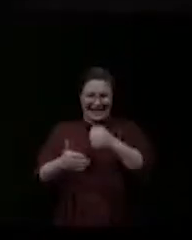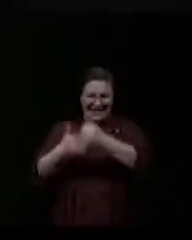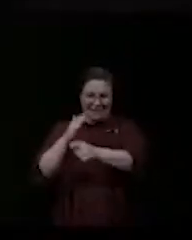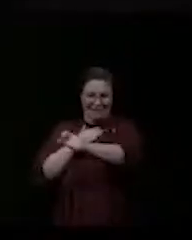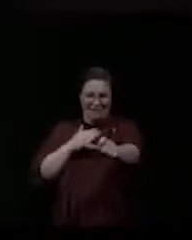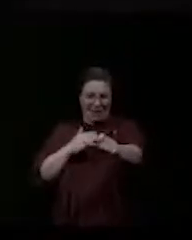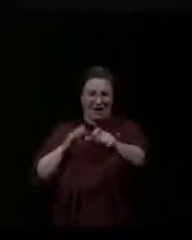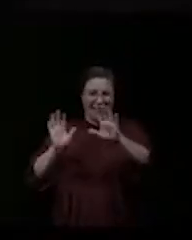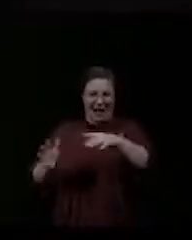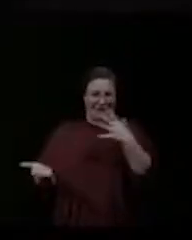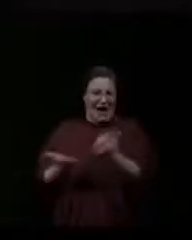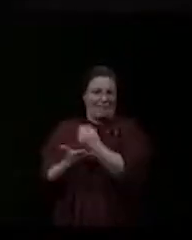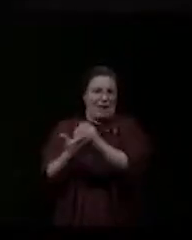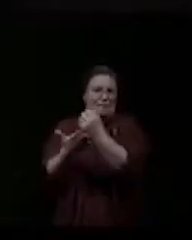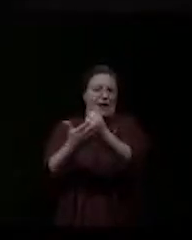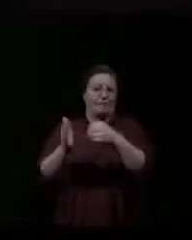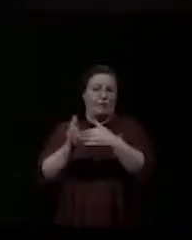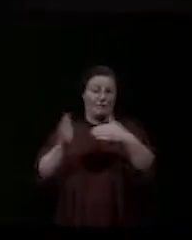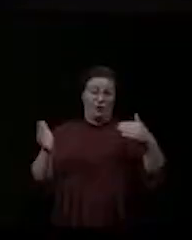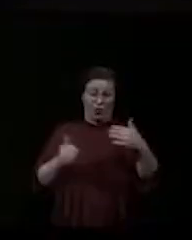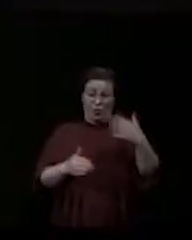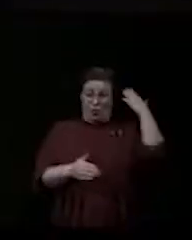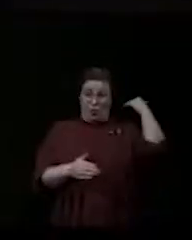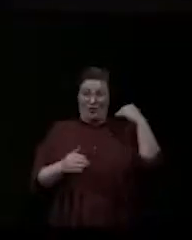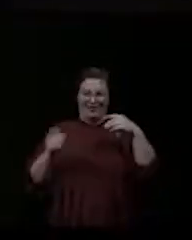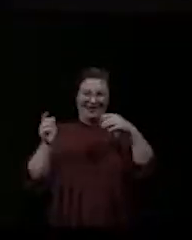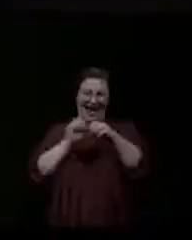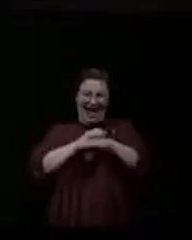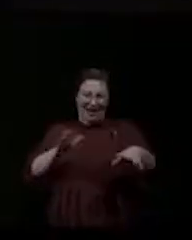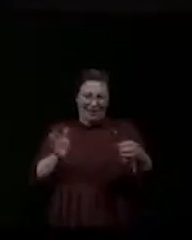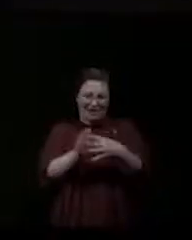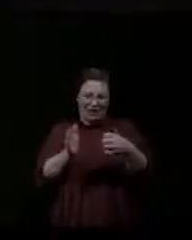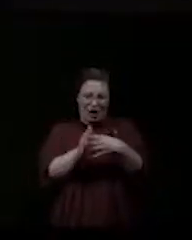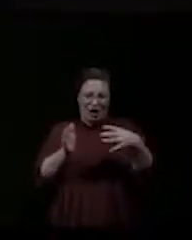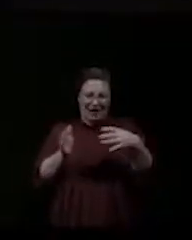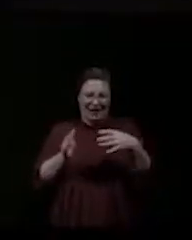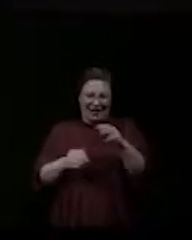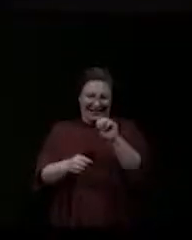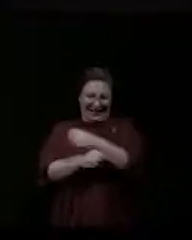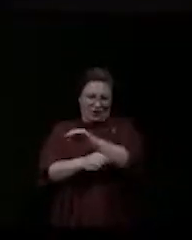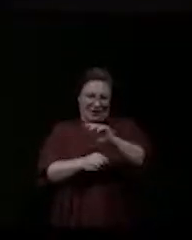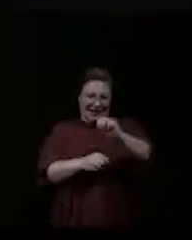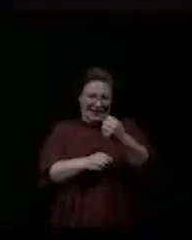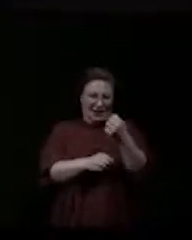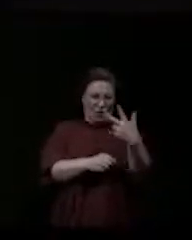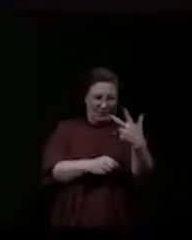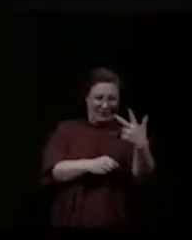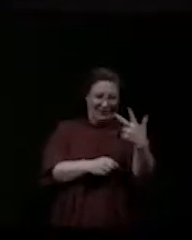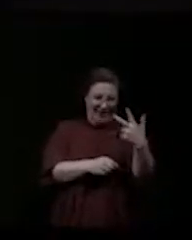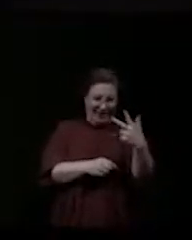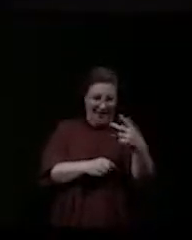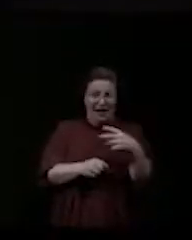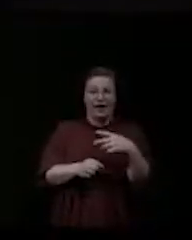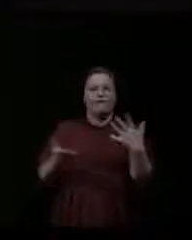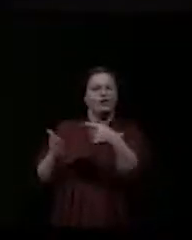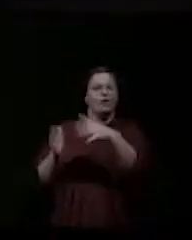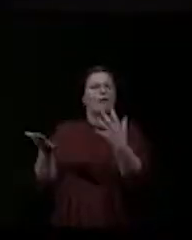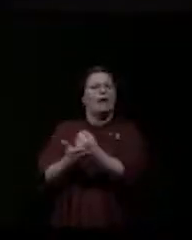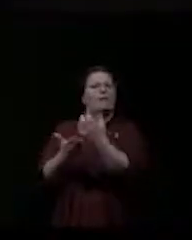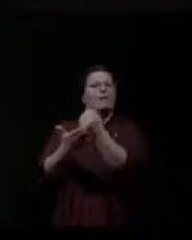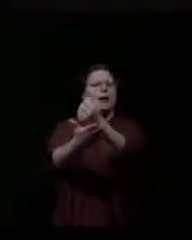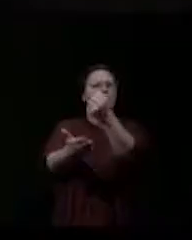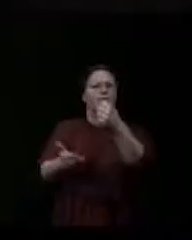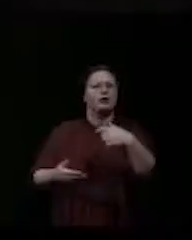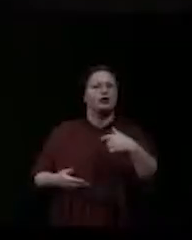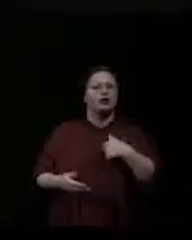UN Declaration of Human Rights Defenders in 1998, and